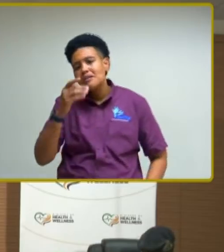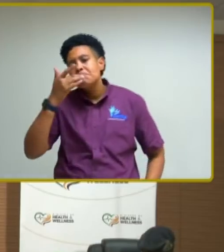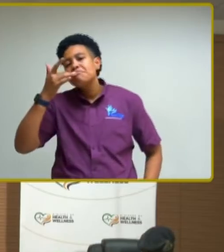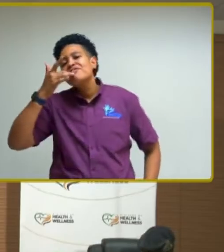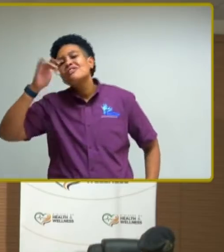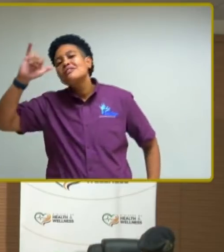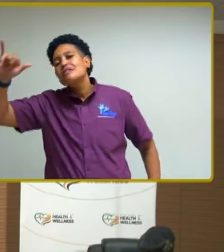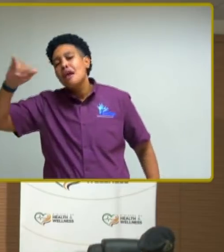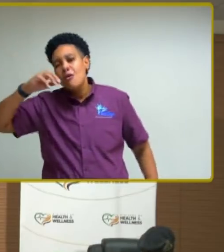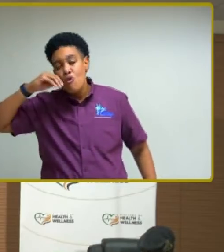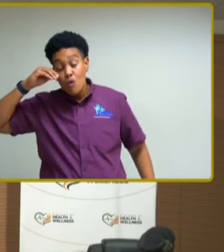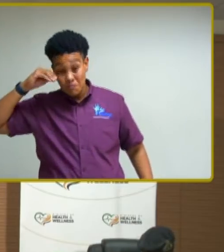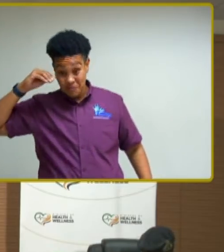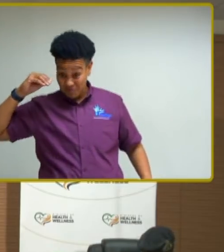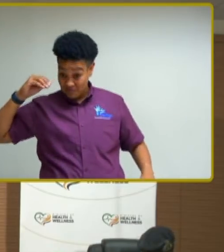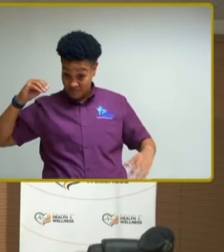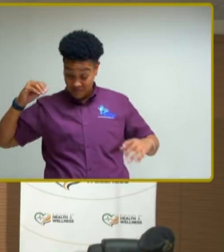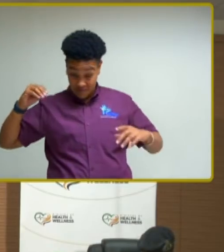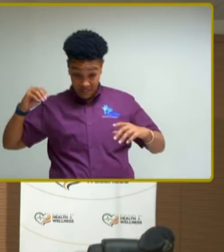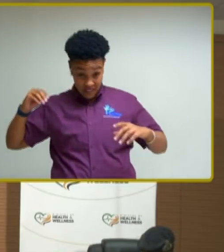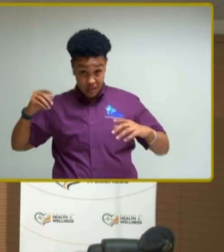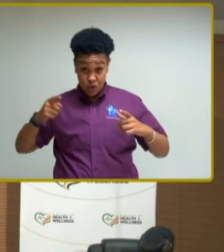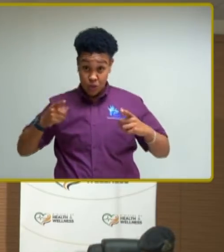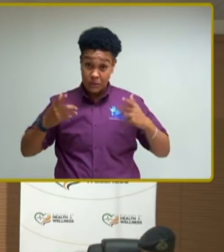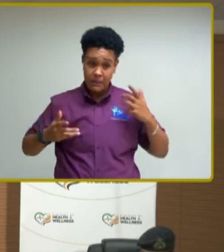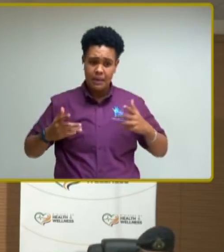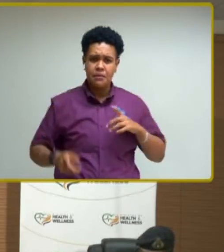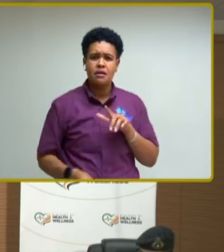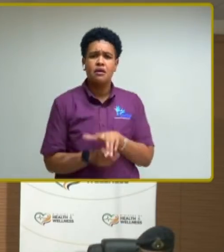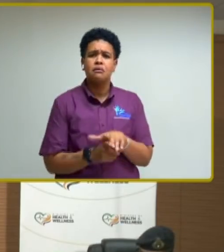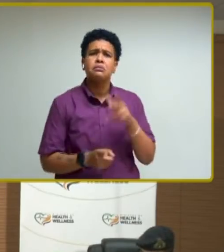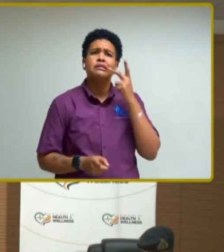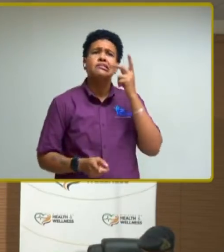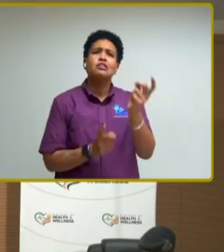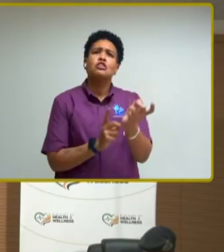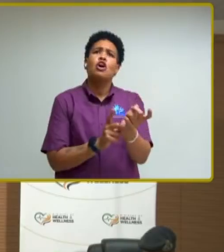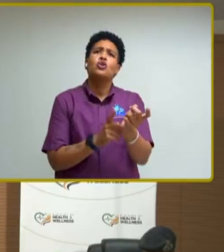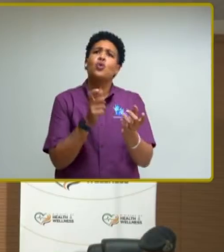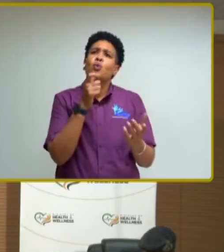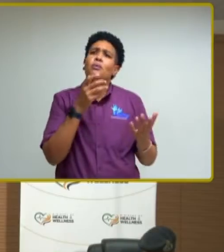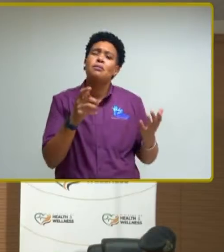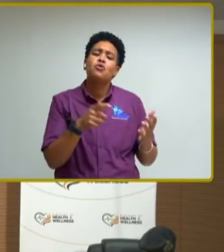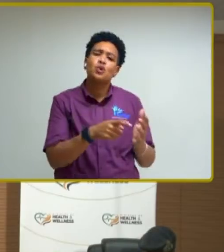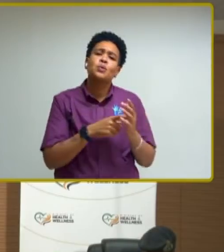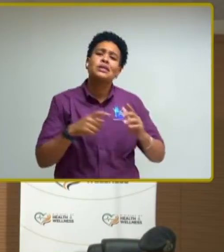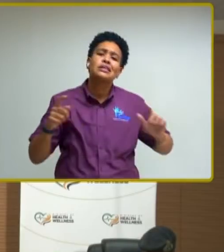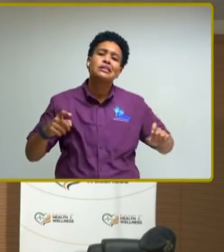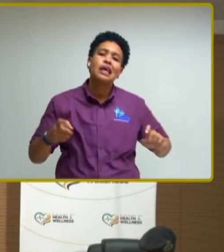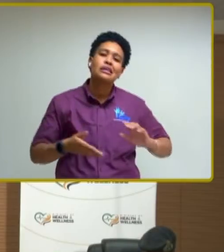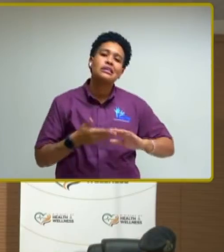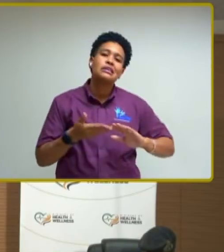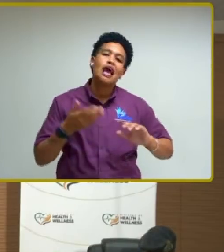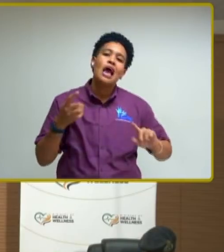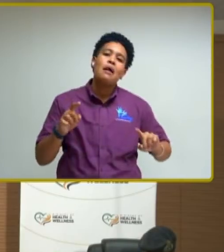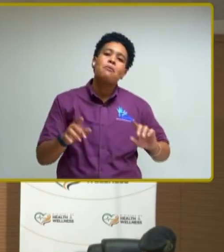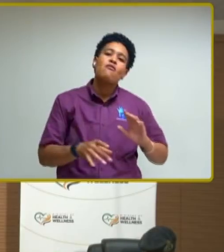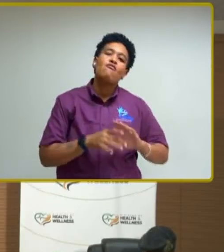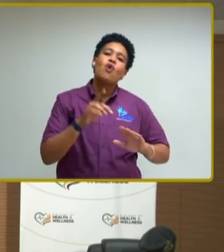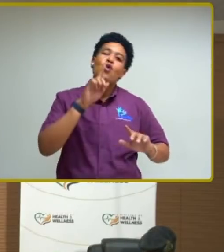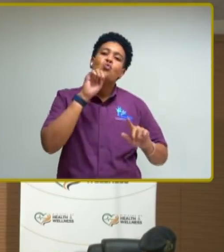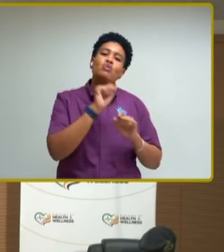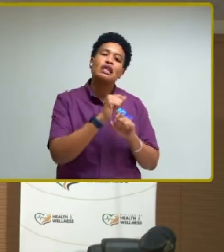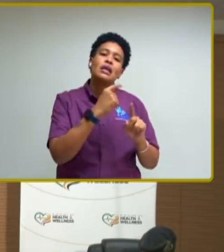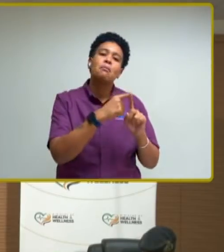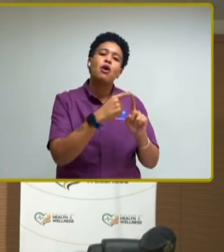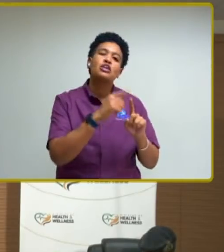home. Once you may end up seeing a doctor who may request a test to be done, and if found to be positive,